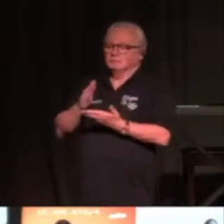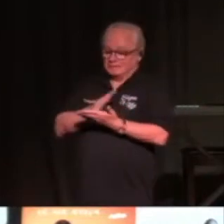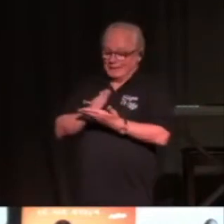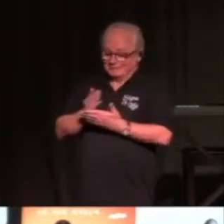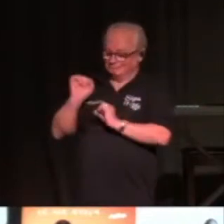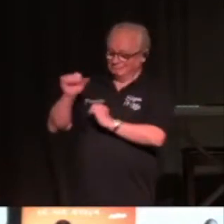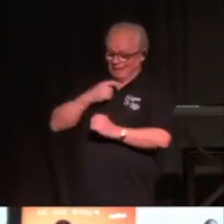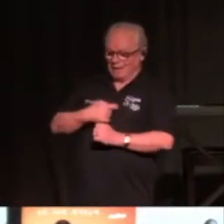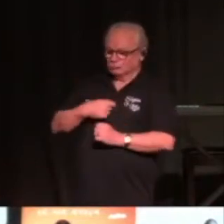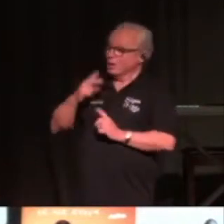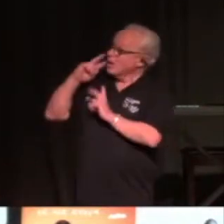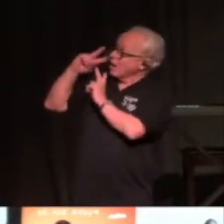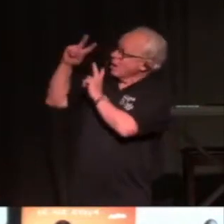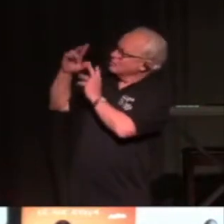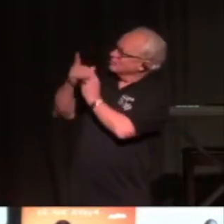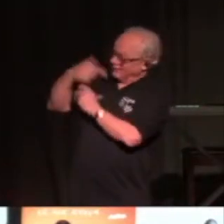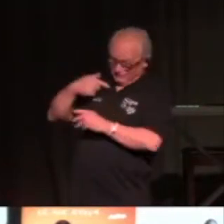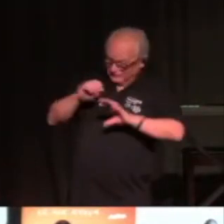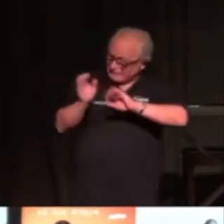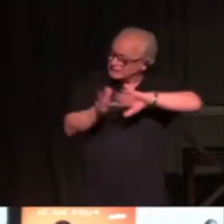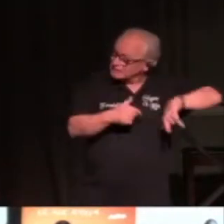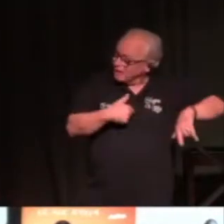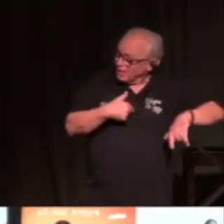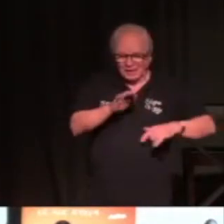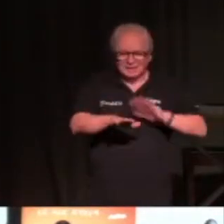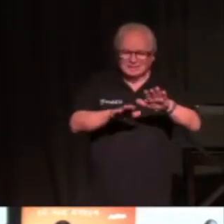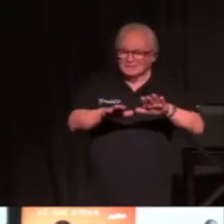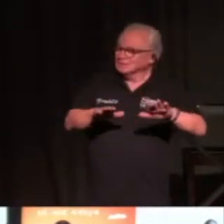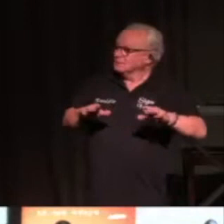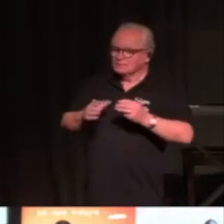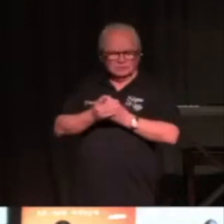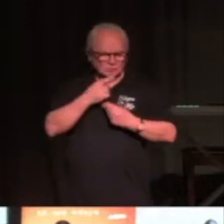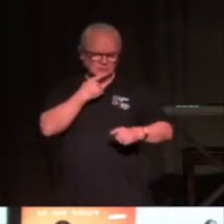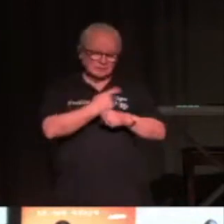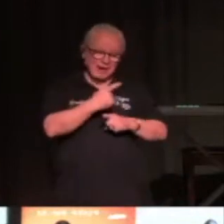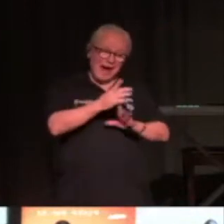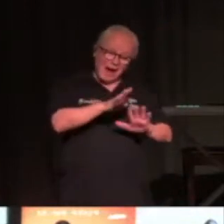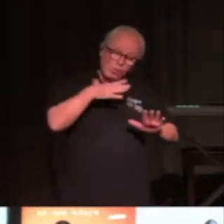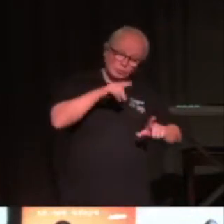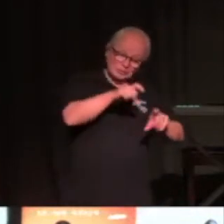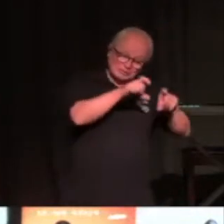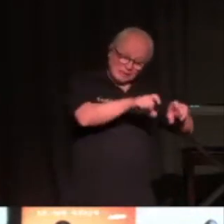to everybody about walking in the steps, and the first step I have to take, I'm going, no, I'm not doing it.